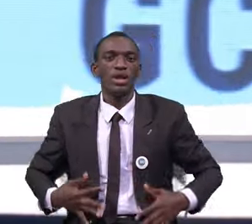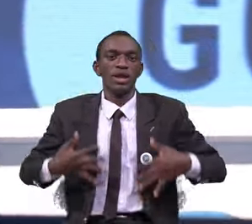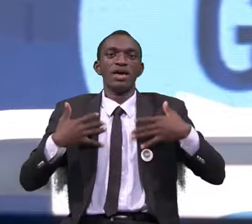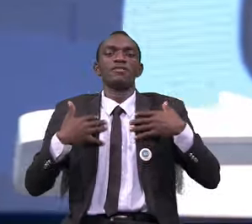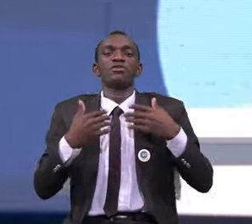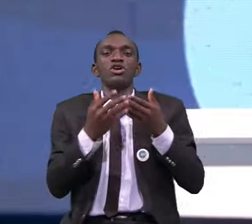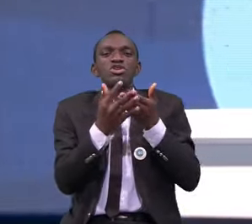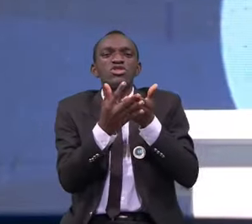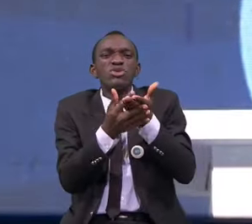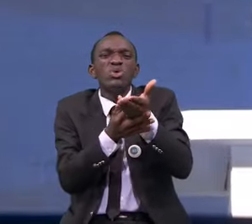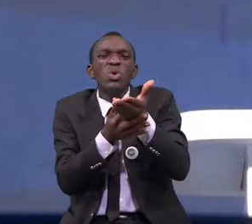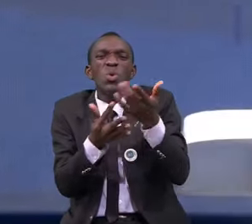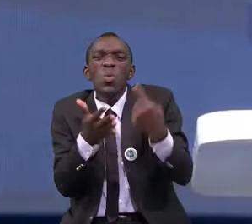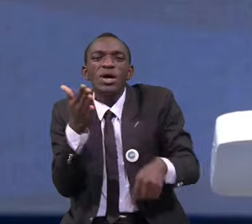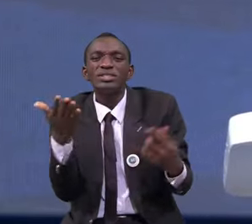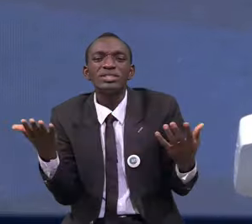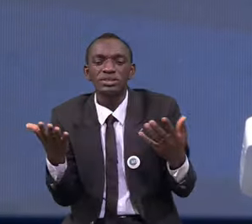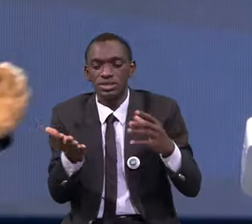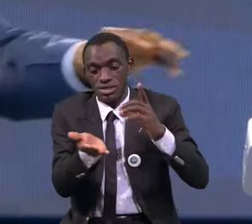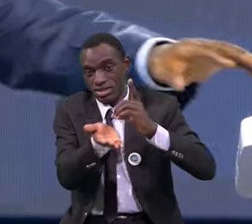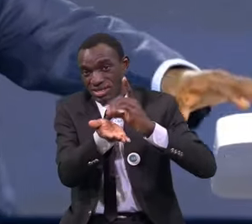through the divine touch.